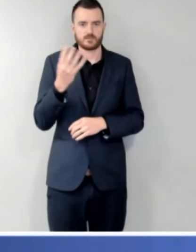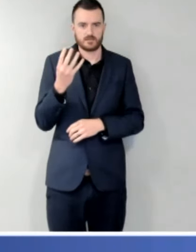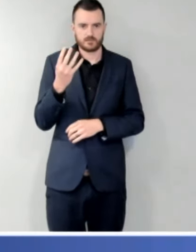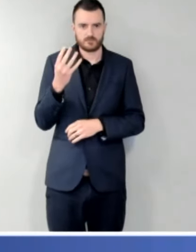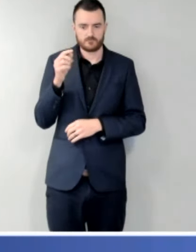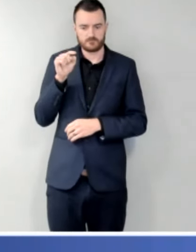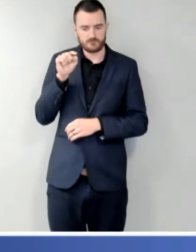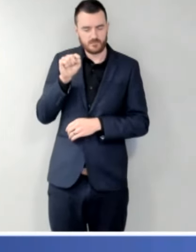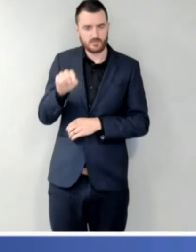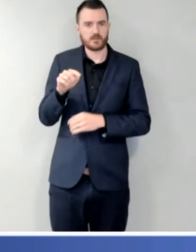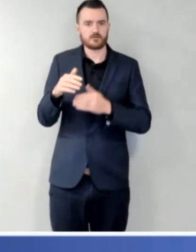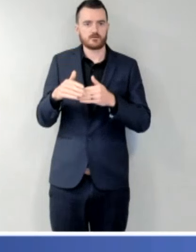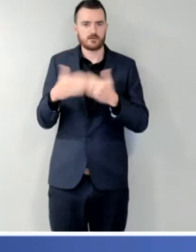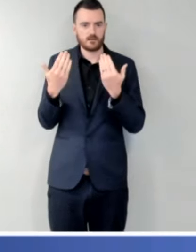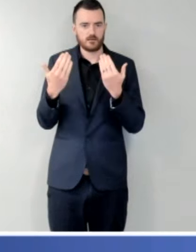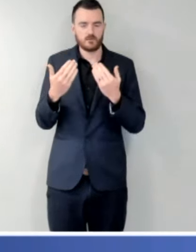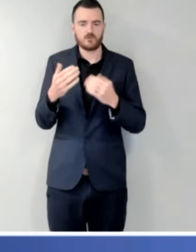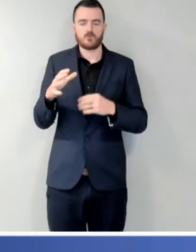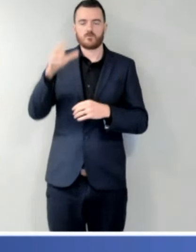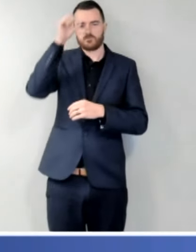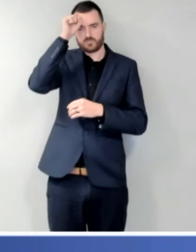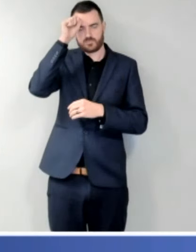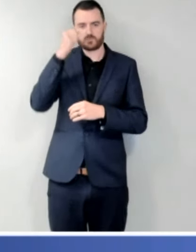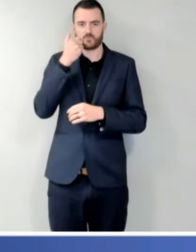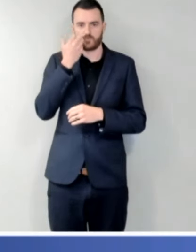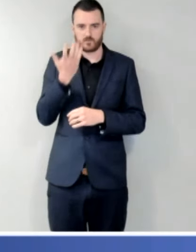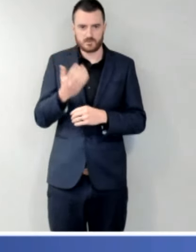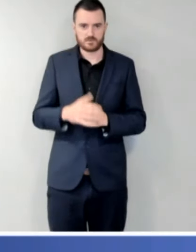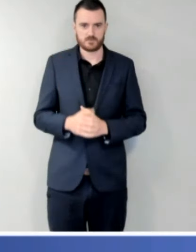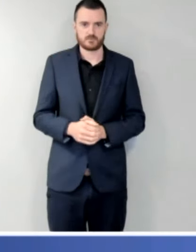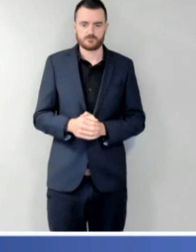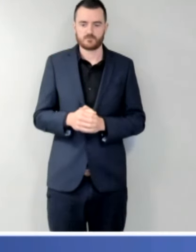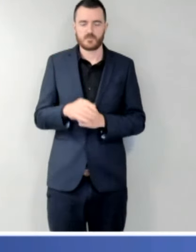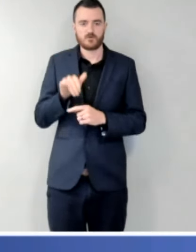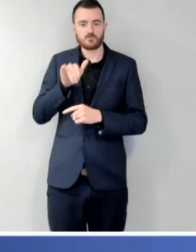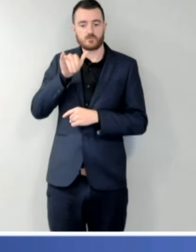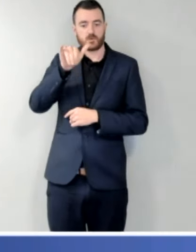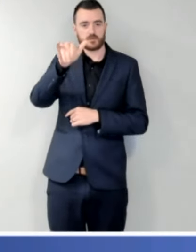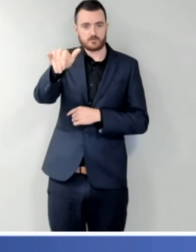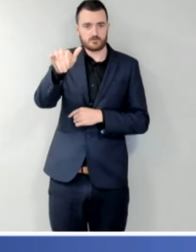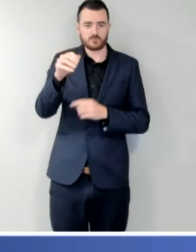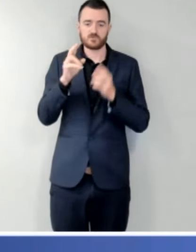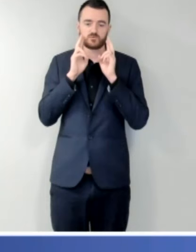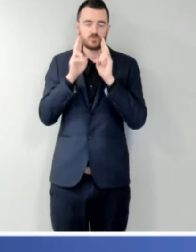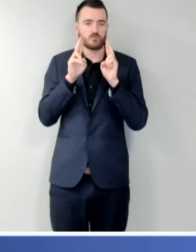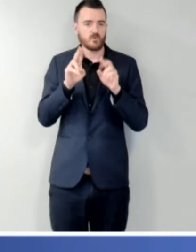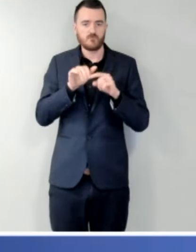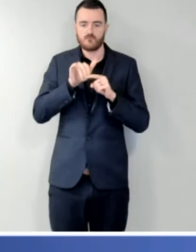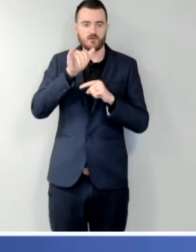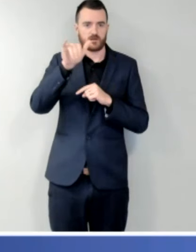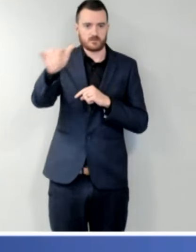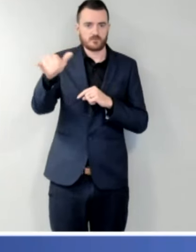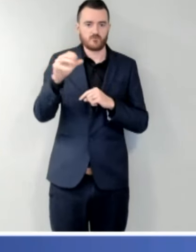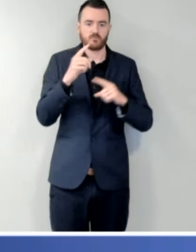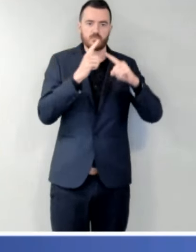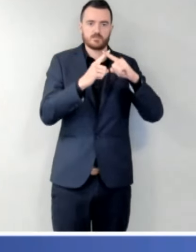2014, a date etched in our national memory, when a commercial aeroplane on a routine flight from